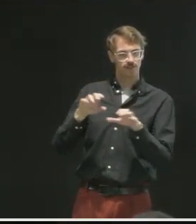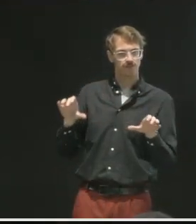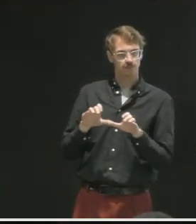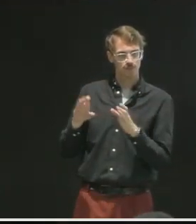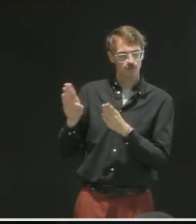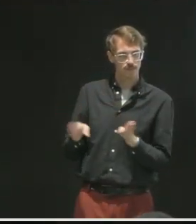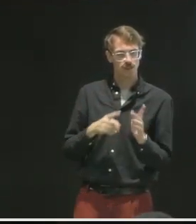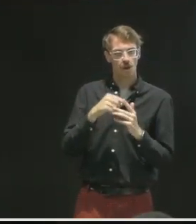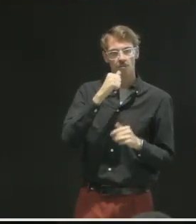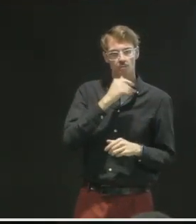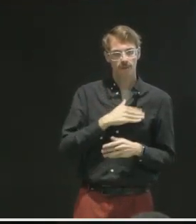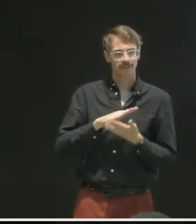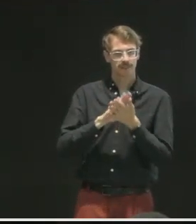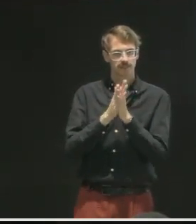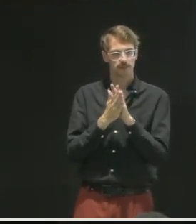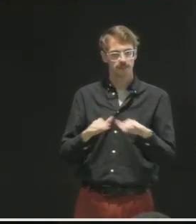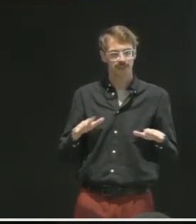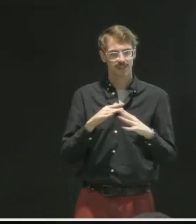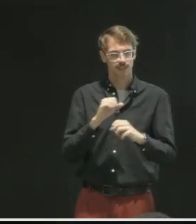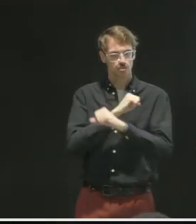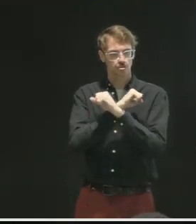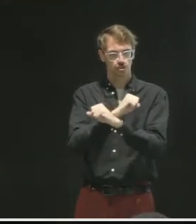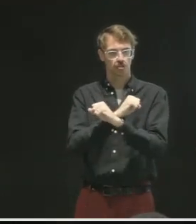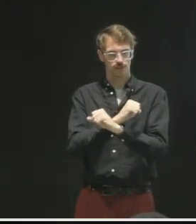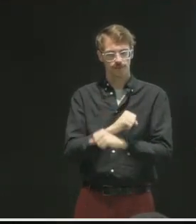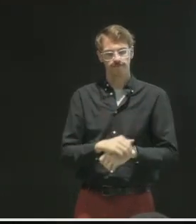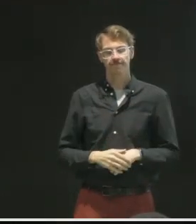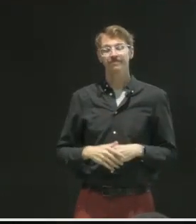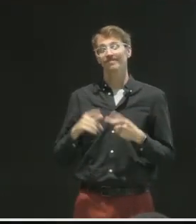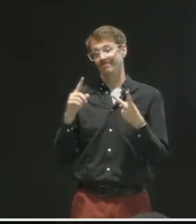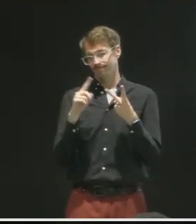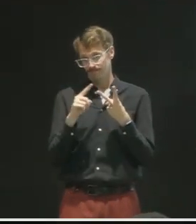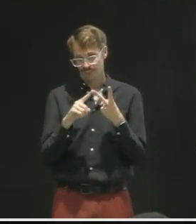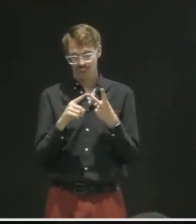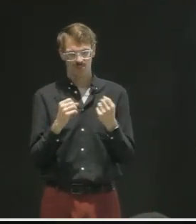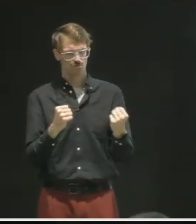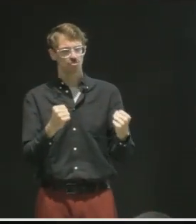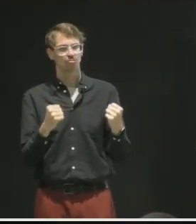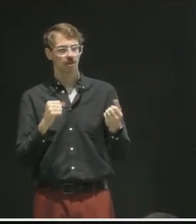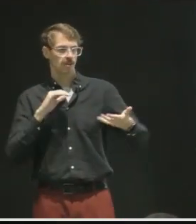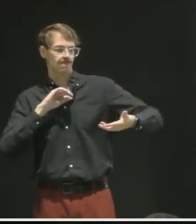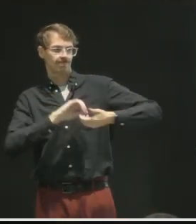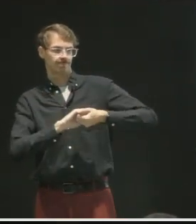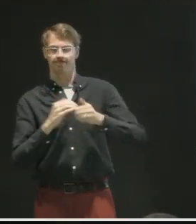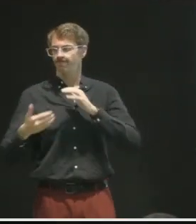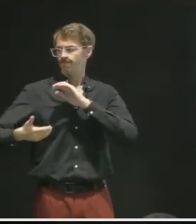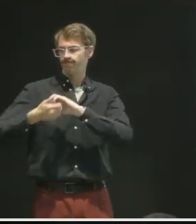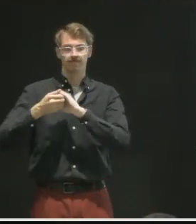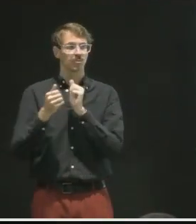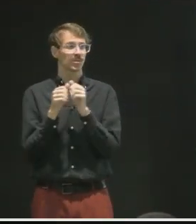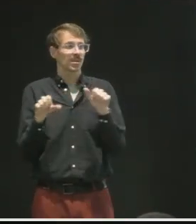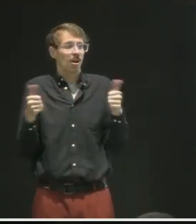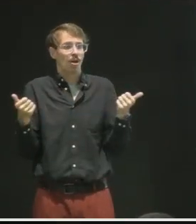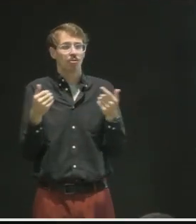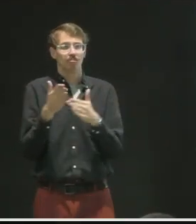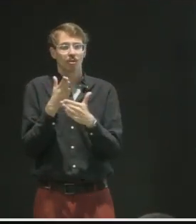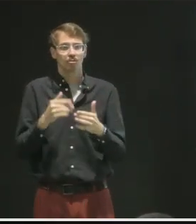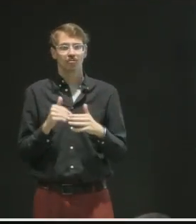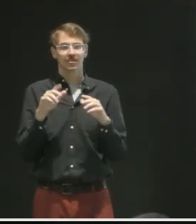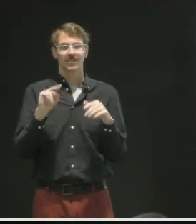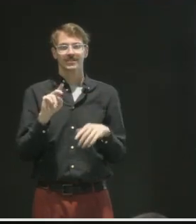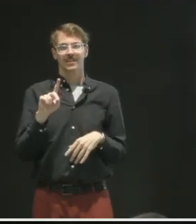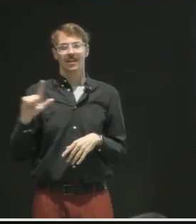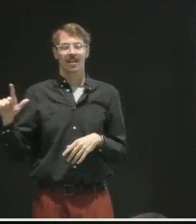Security Agenda. And second is strengthen collaboration with other development partners on DLL and climate change from